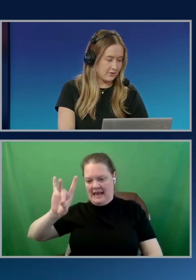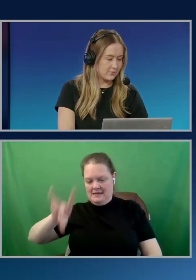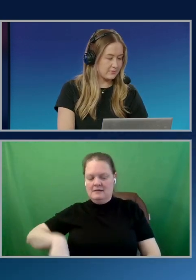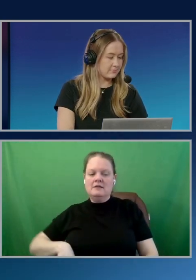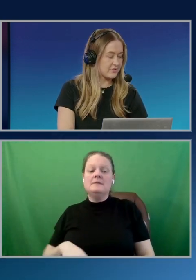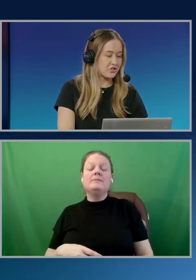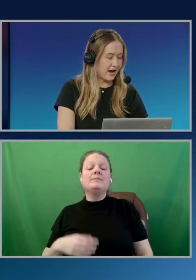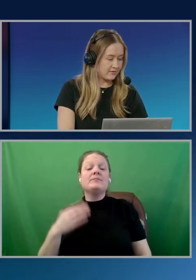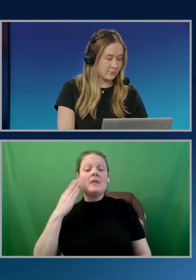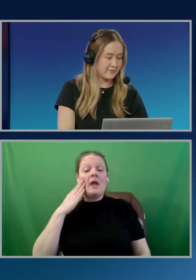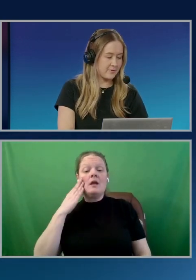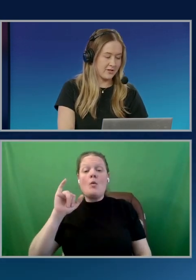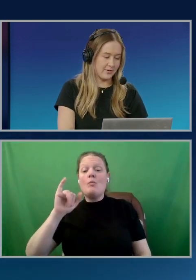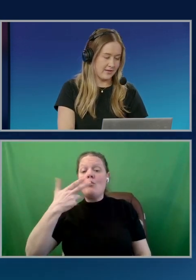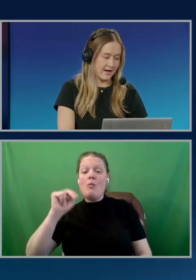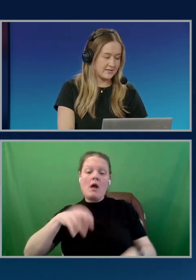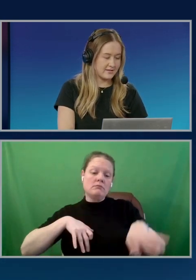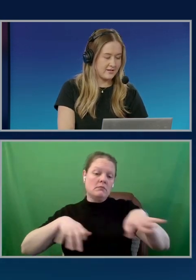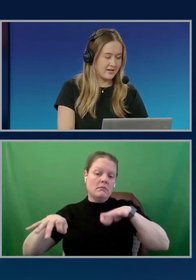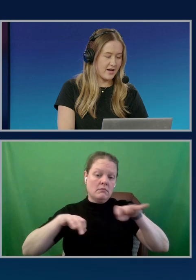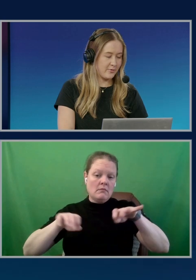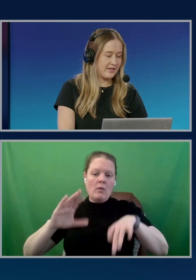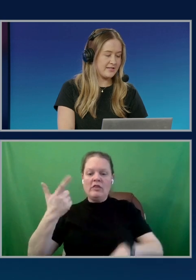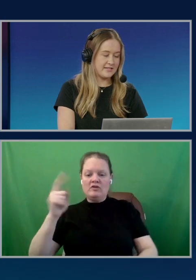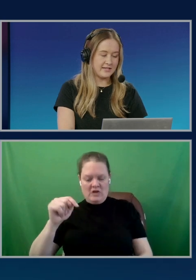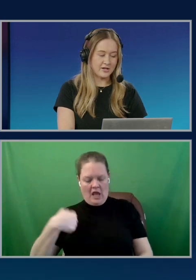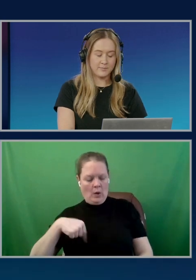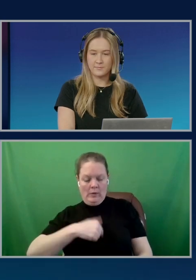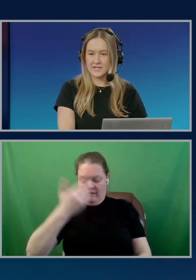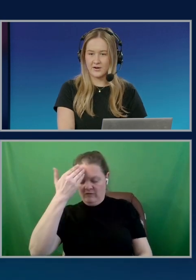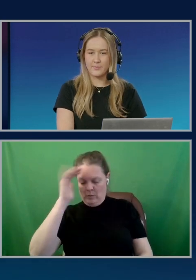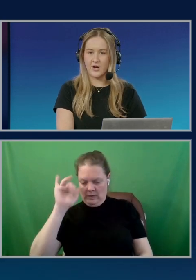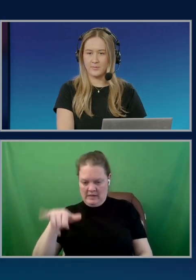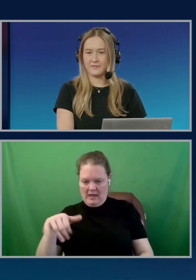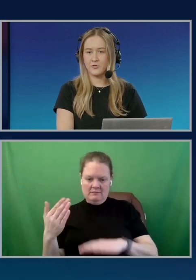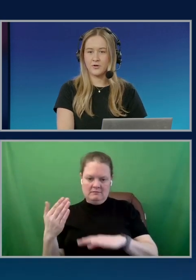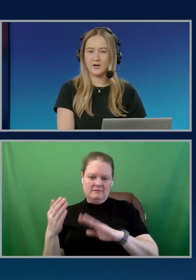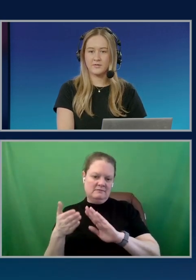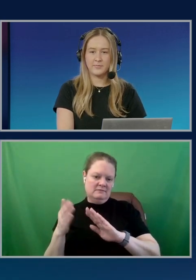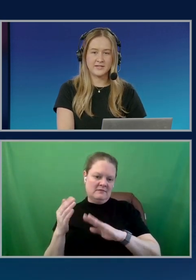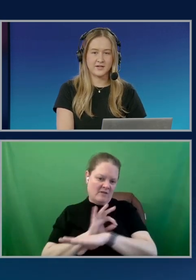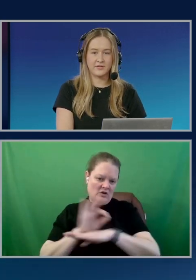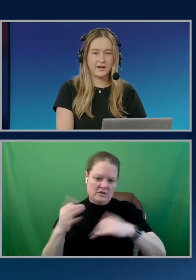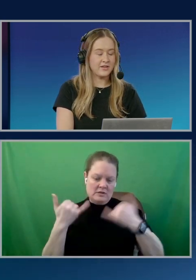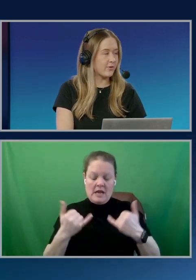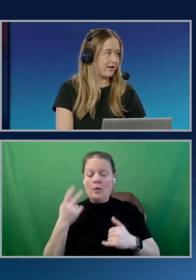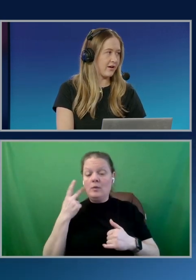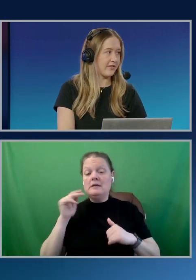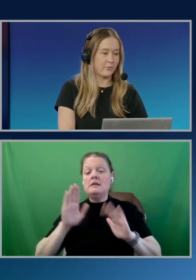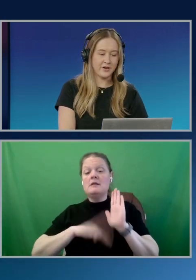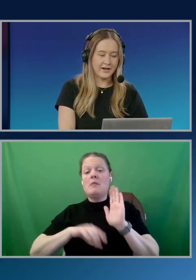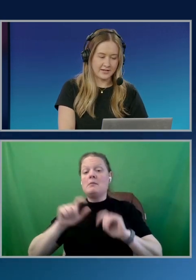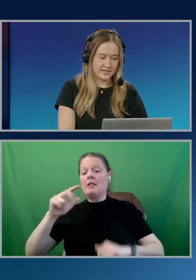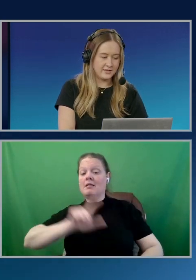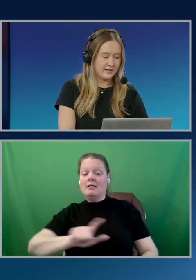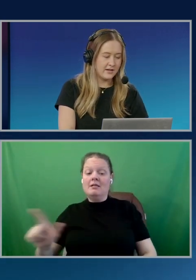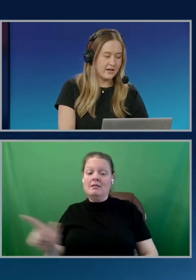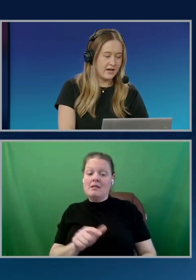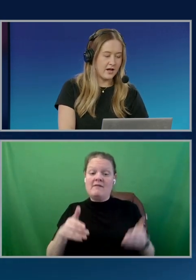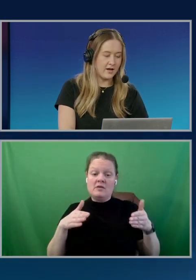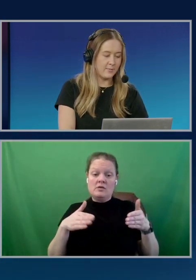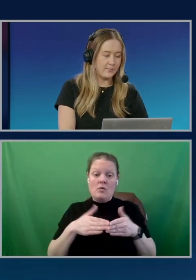you through the chat. We're familiar with that. But we can see here down in the bottom left corner, based on that Q icon, that we're